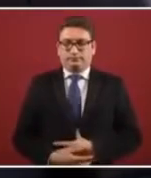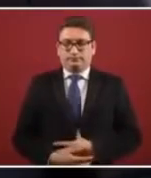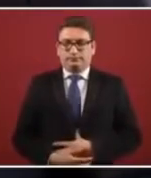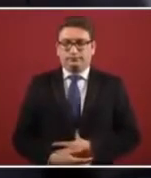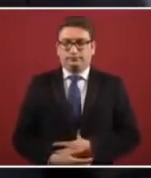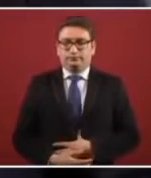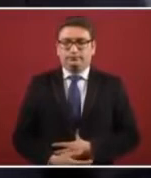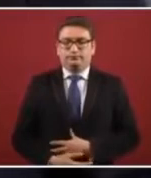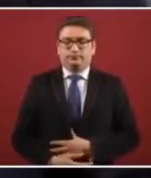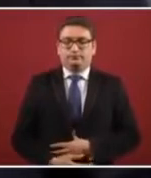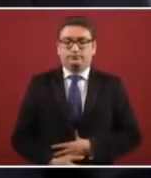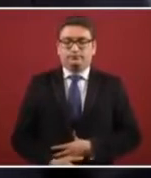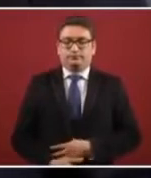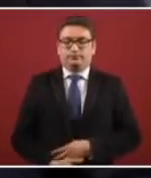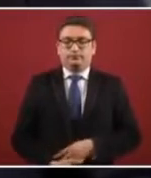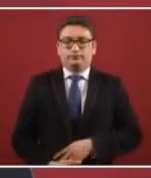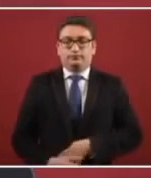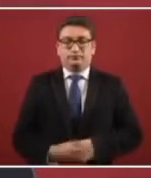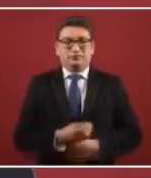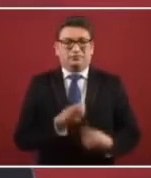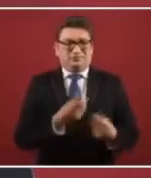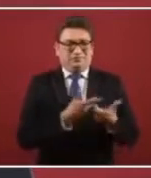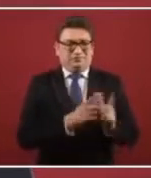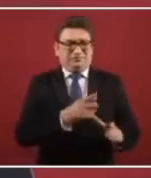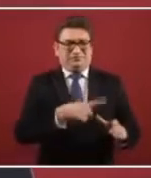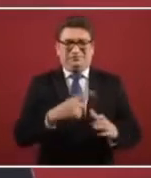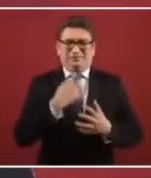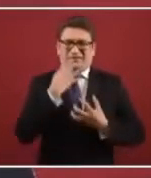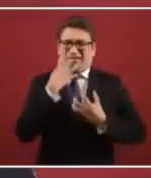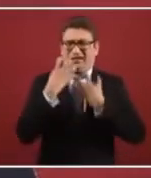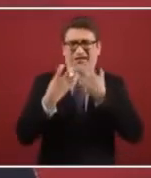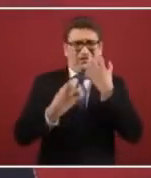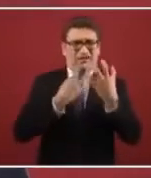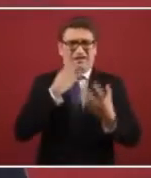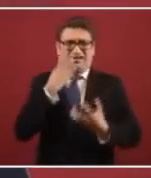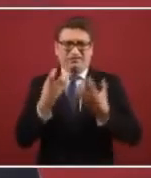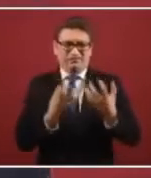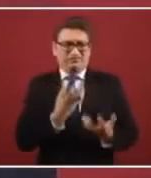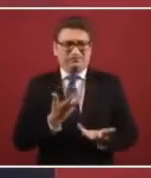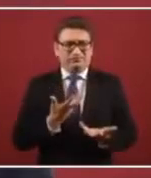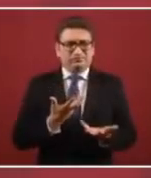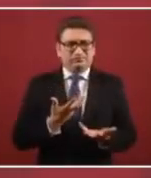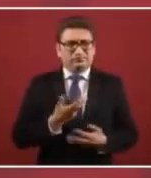they yell like salesmen